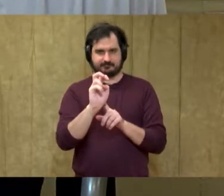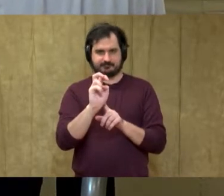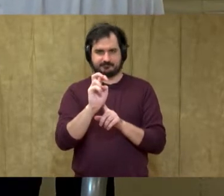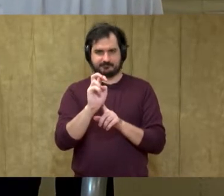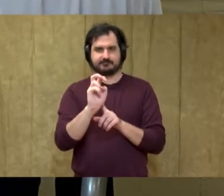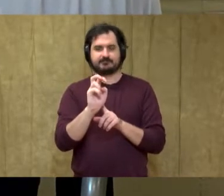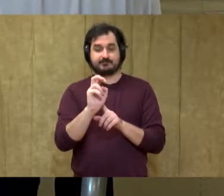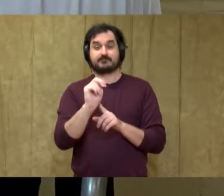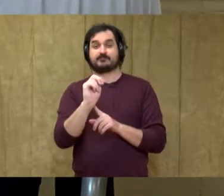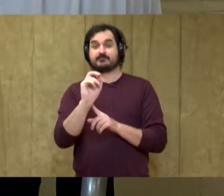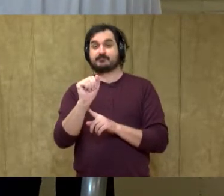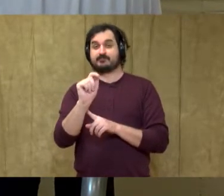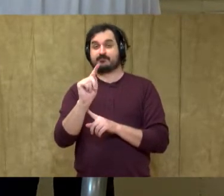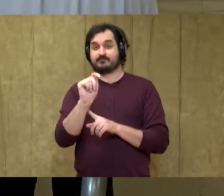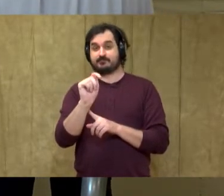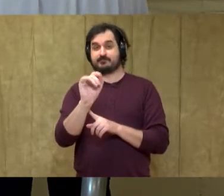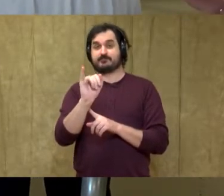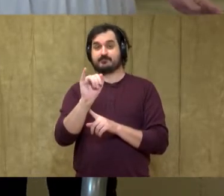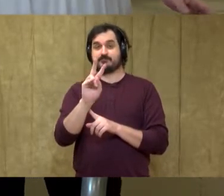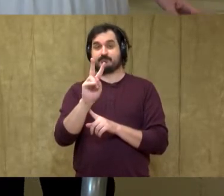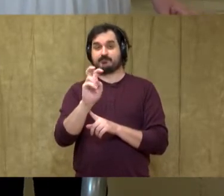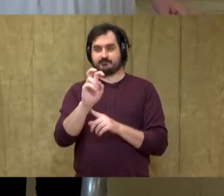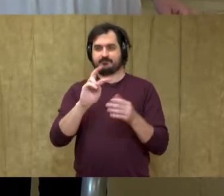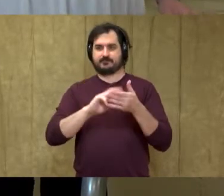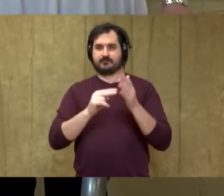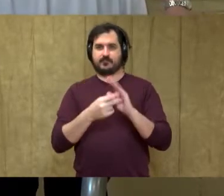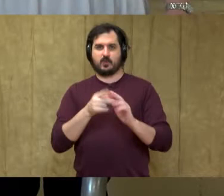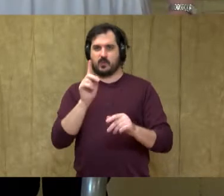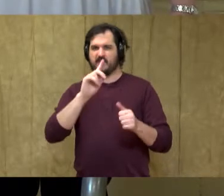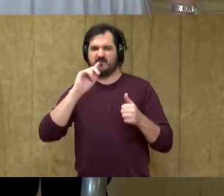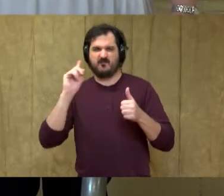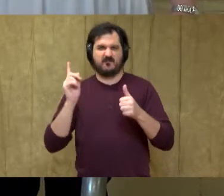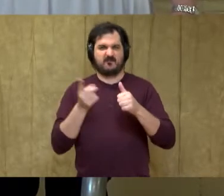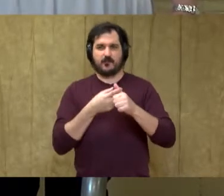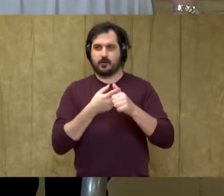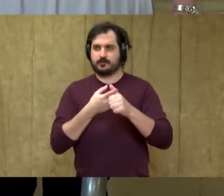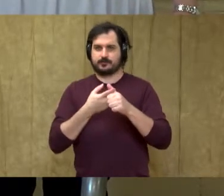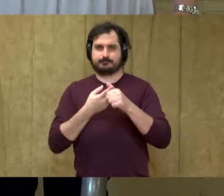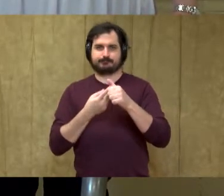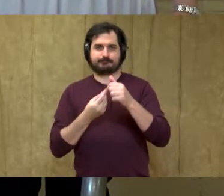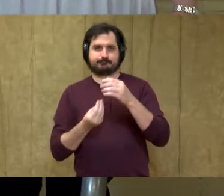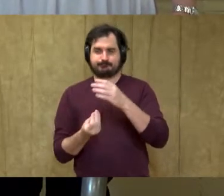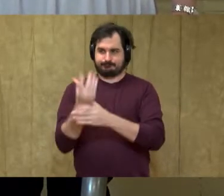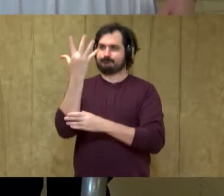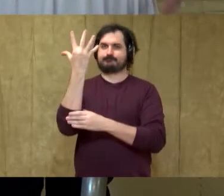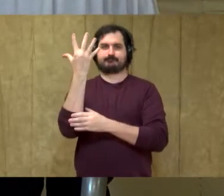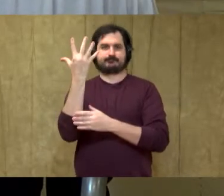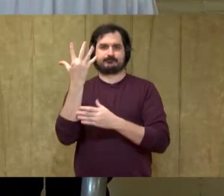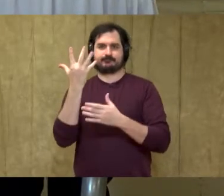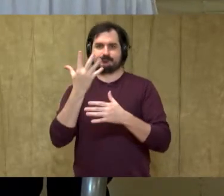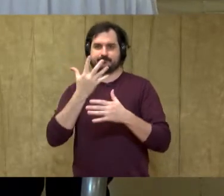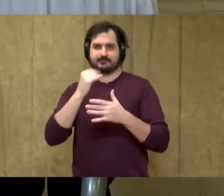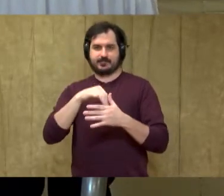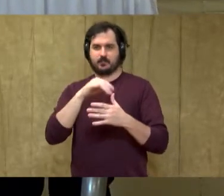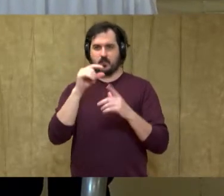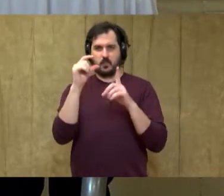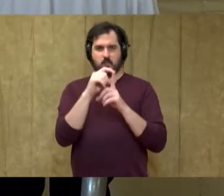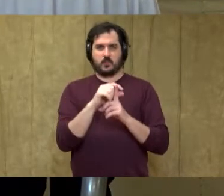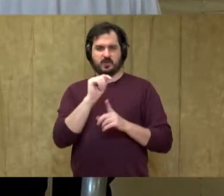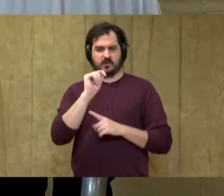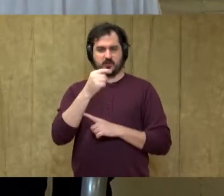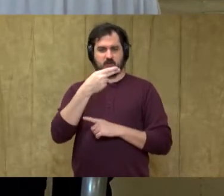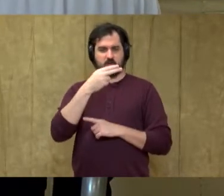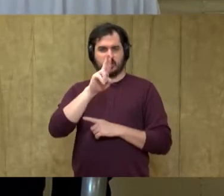you first inhabit. And that word thrive means and tells me as the